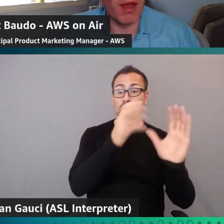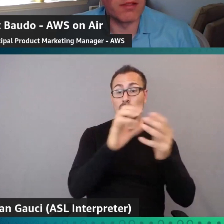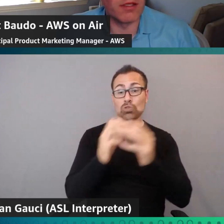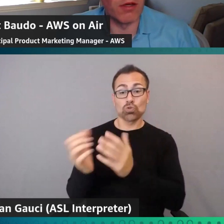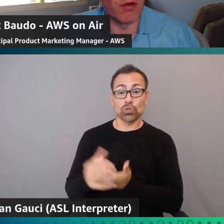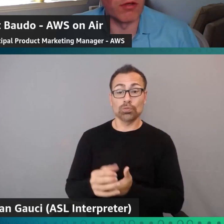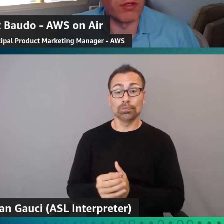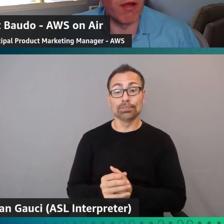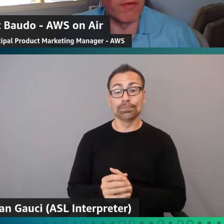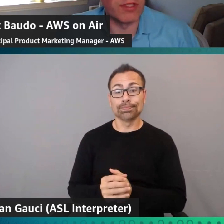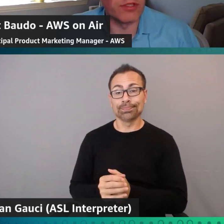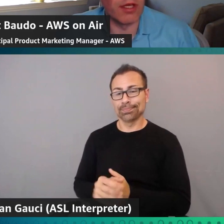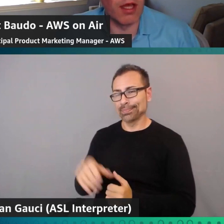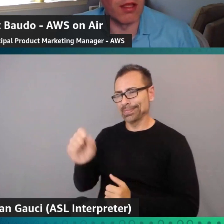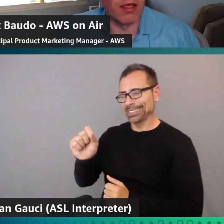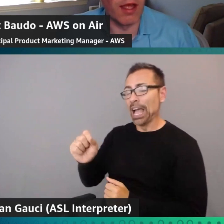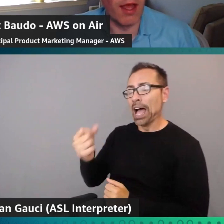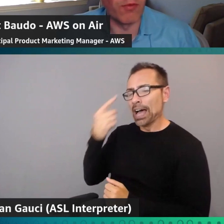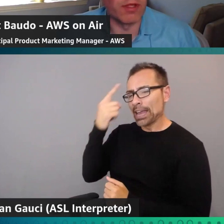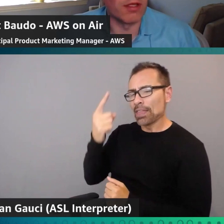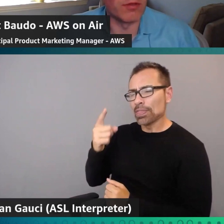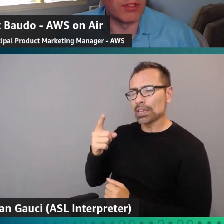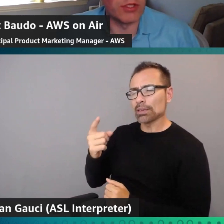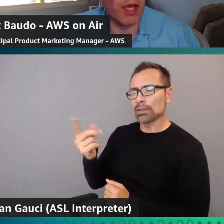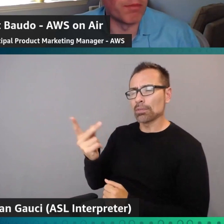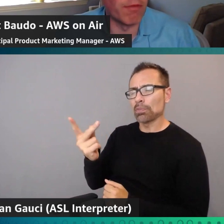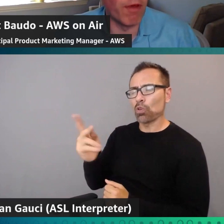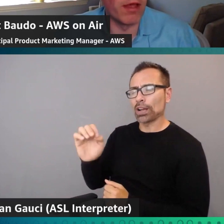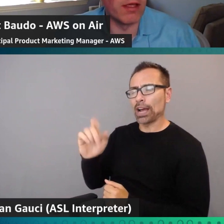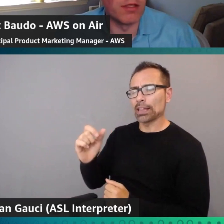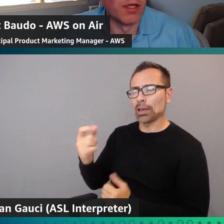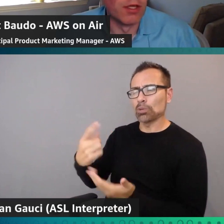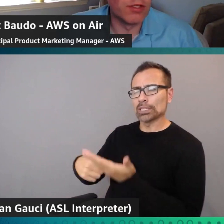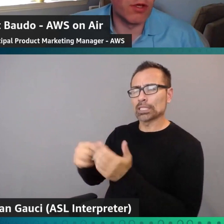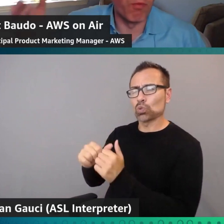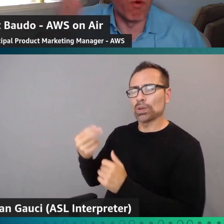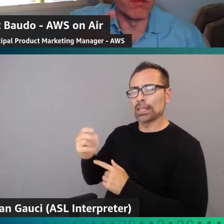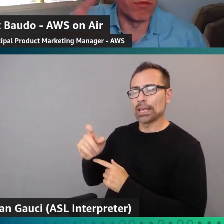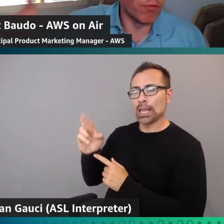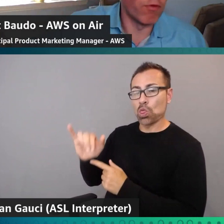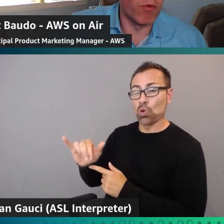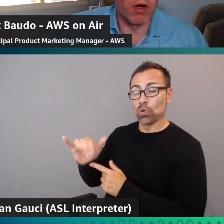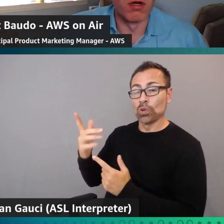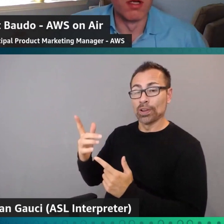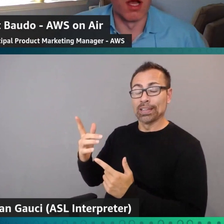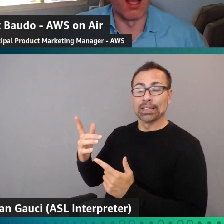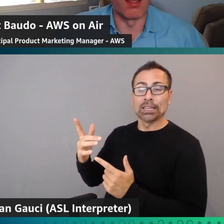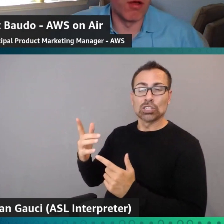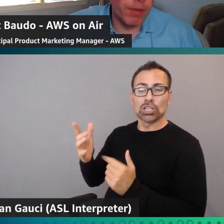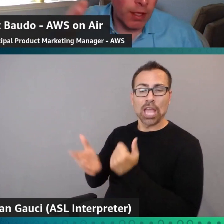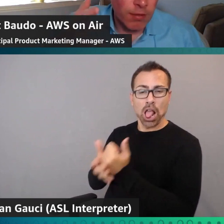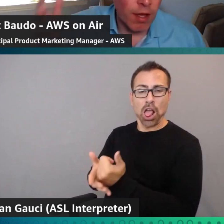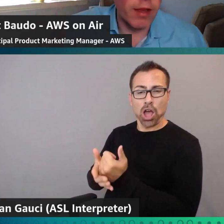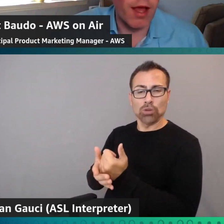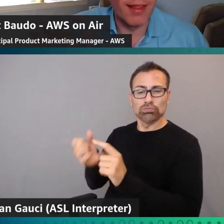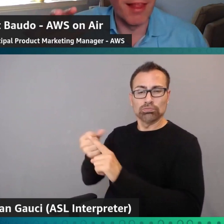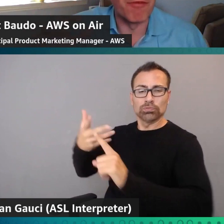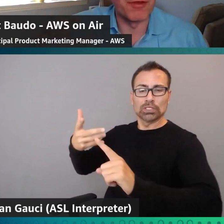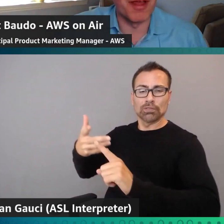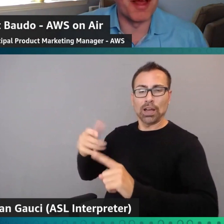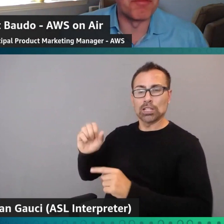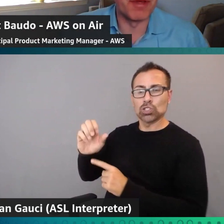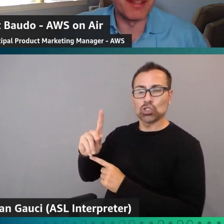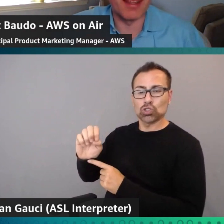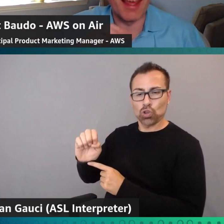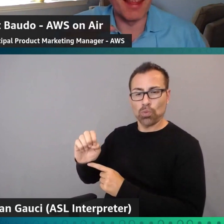drawing back to our earlier conversation that Kyle and I had with Hillary, she helped define scope 1 through 4, albeit at a high